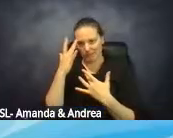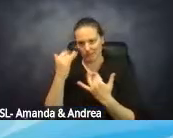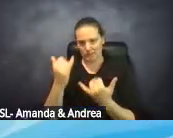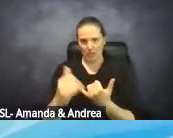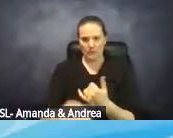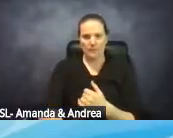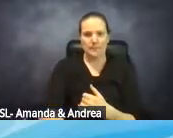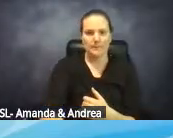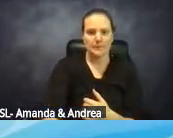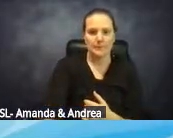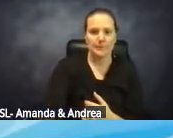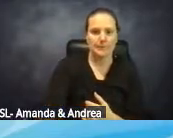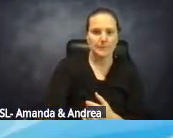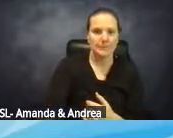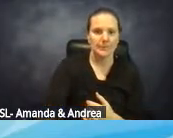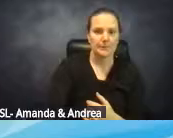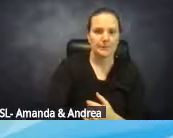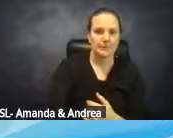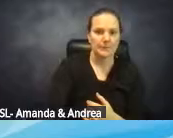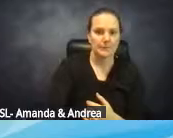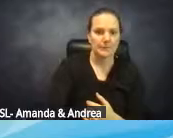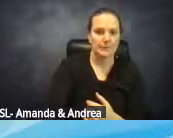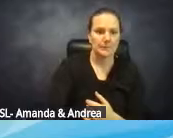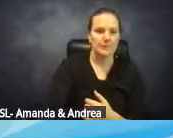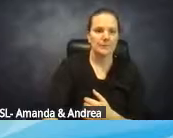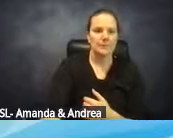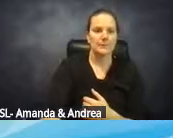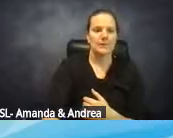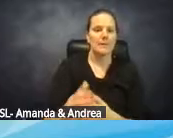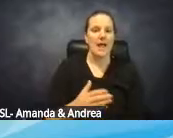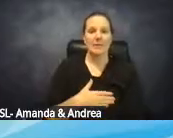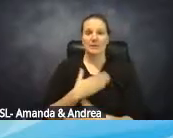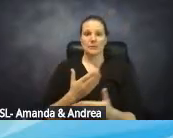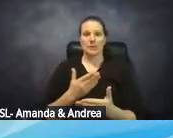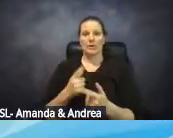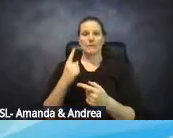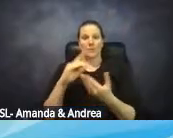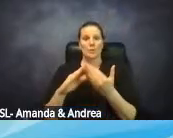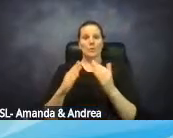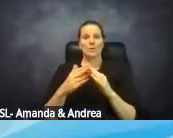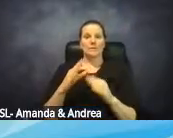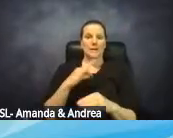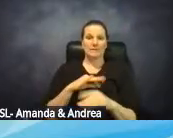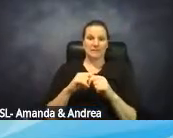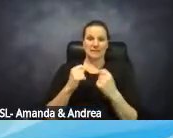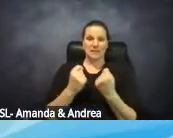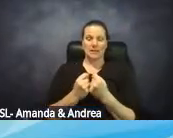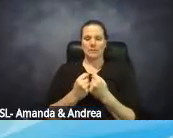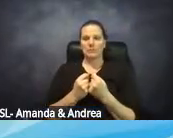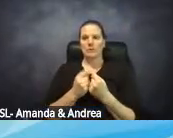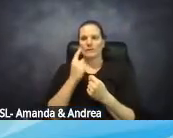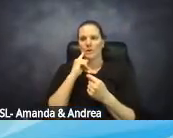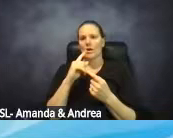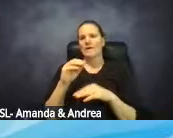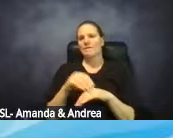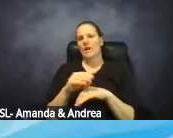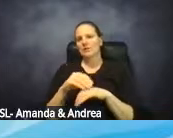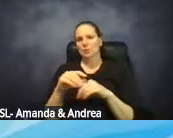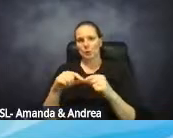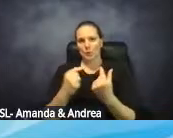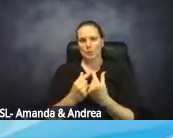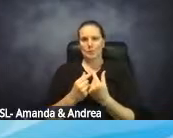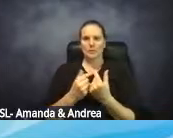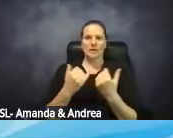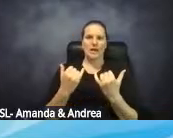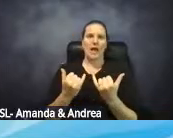I'm really happy to be here tonight on behalf of the Community Benefits team to give an update on the Community Benefits Advisory Group now that the group has